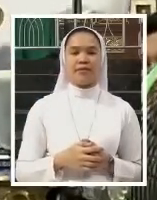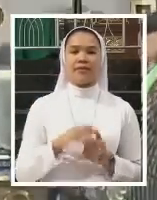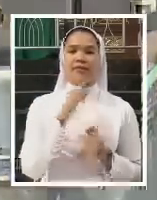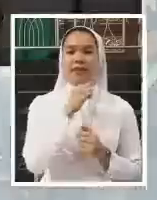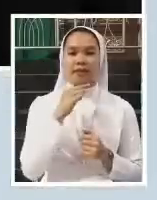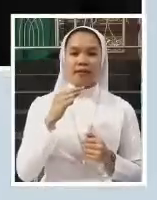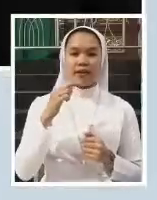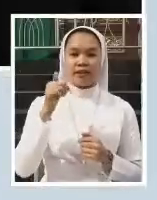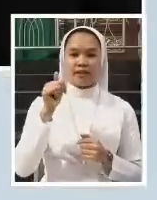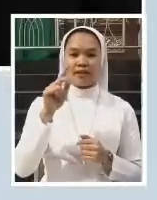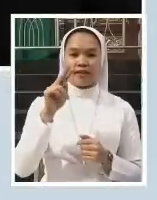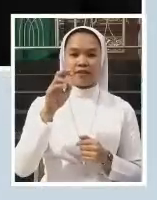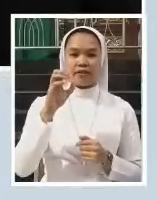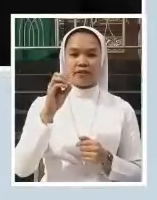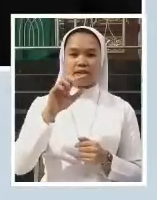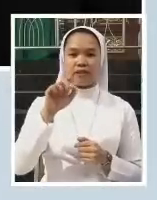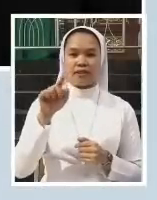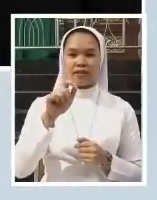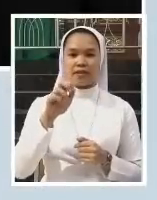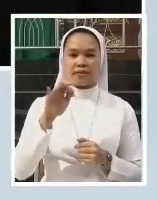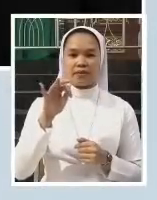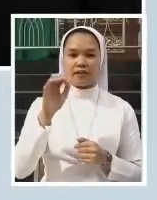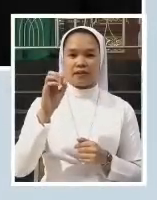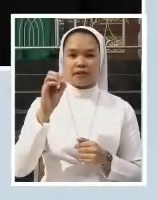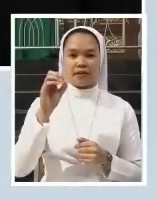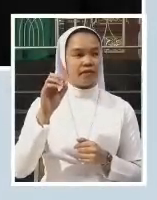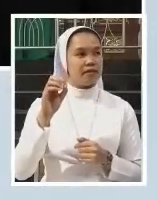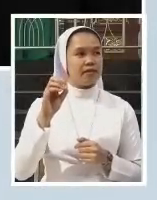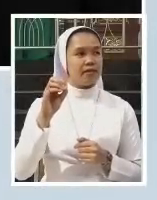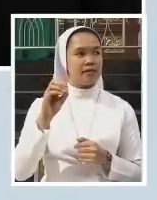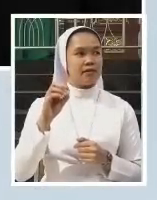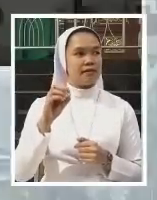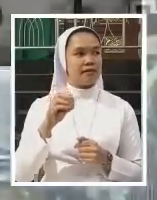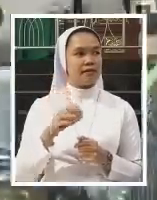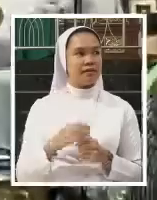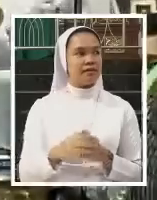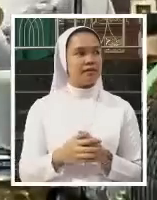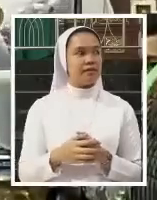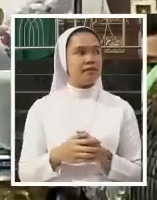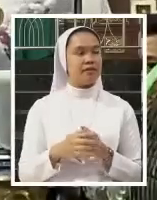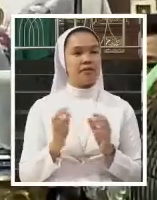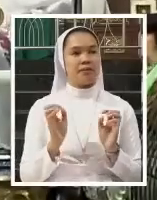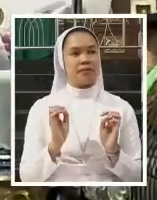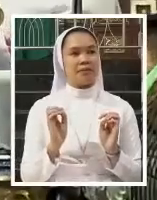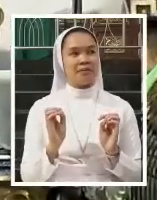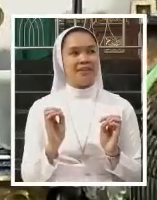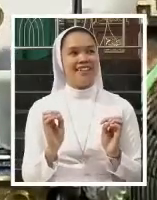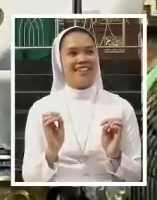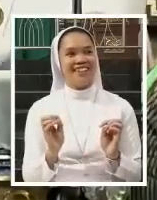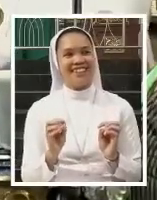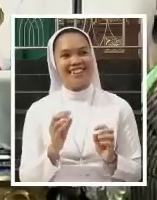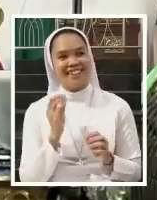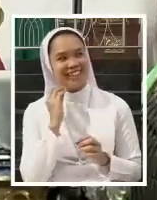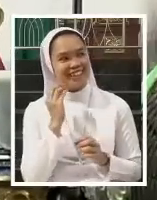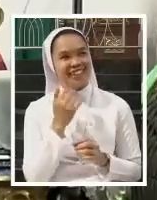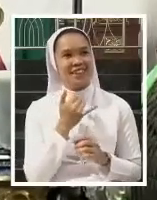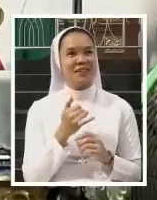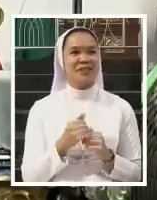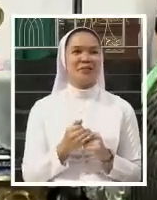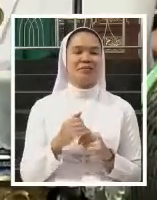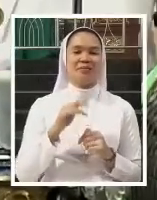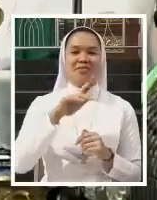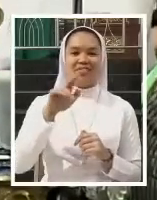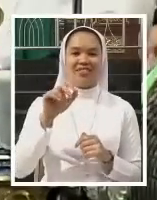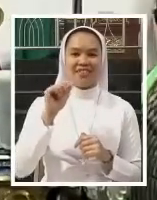Father Anthony Sargento. Ay, garo mayo pa maning assignment. Pastor